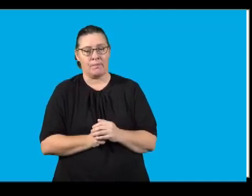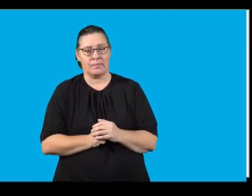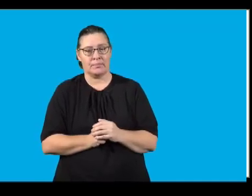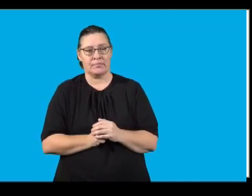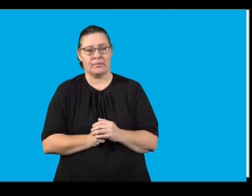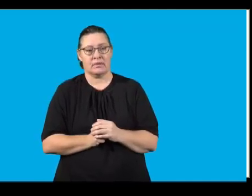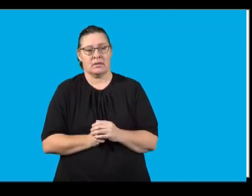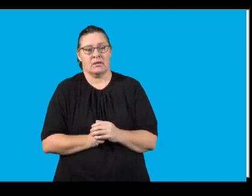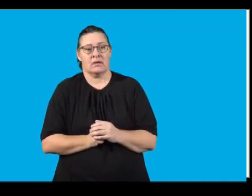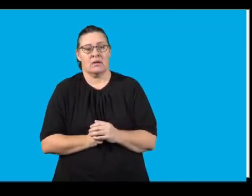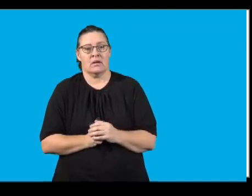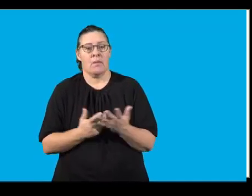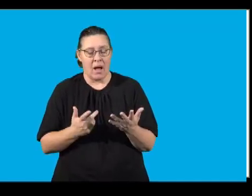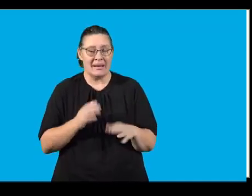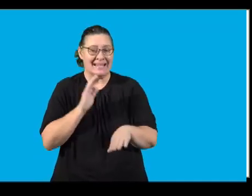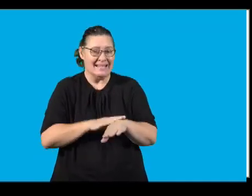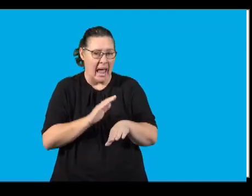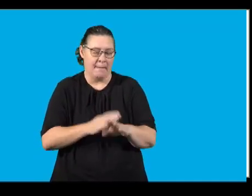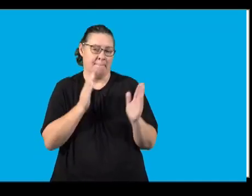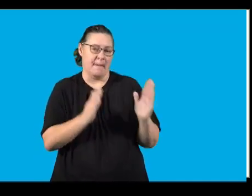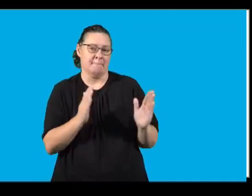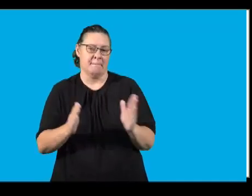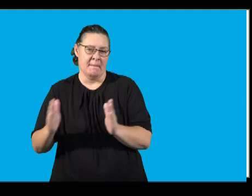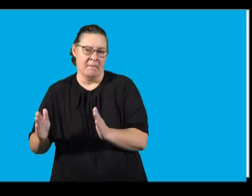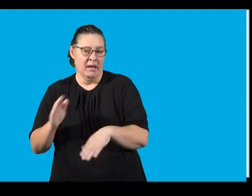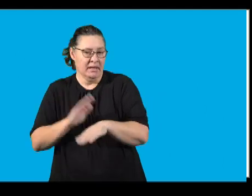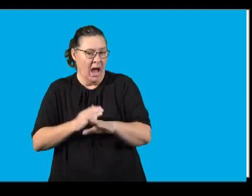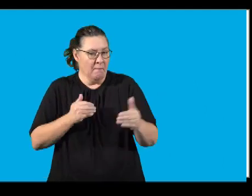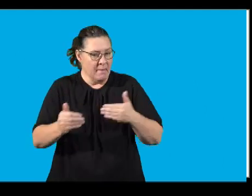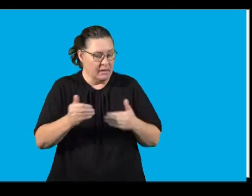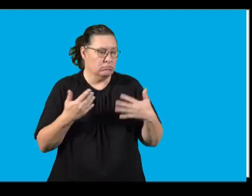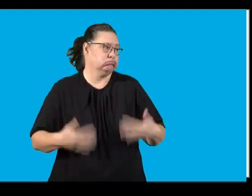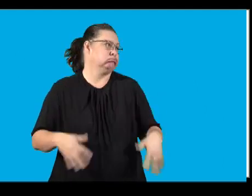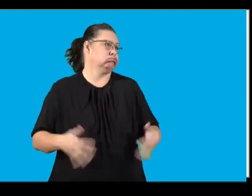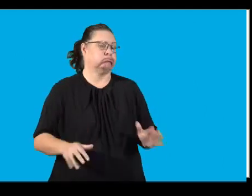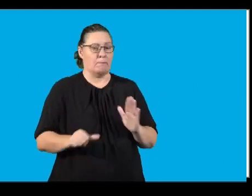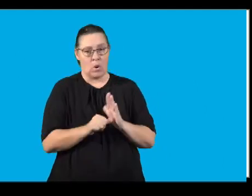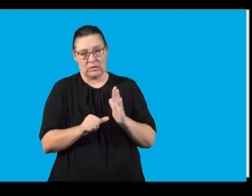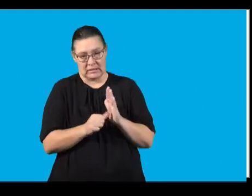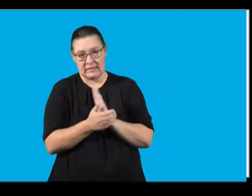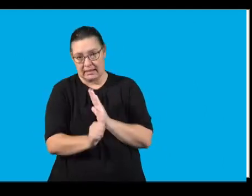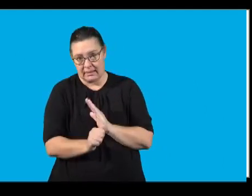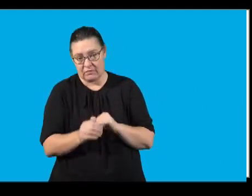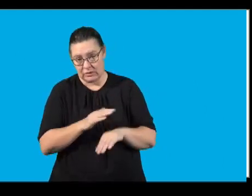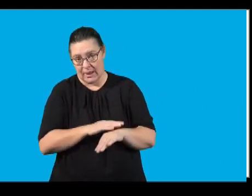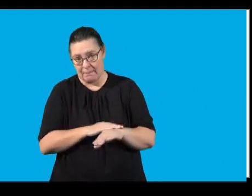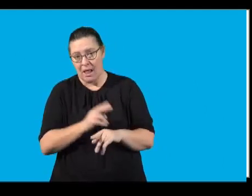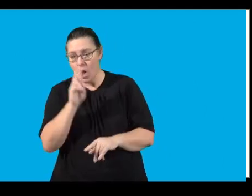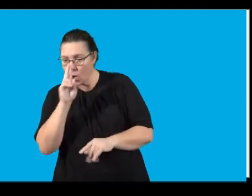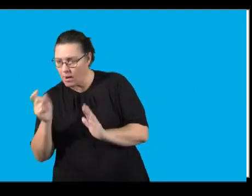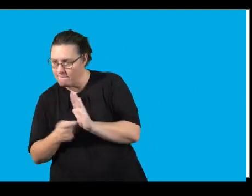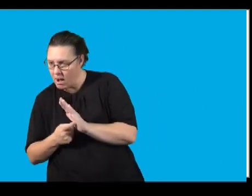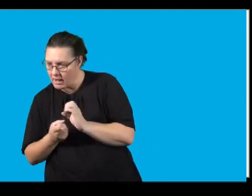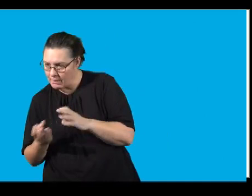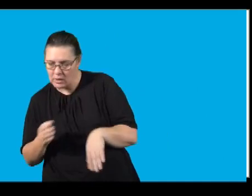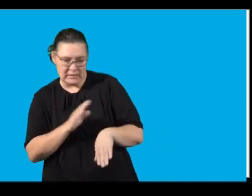exam sessions or your exam sitting becomes time bound. So time management skills becomes very important. Look